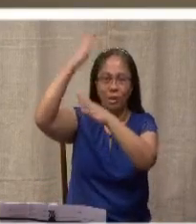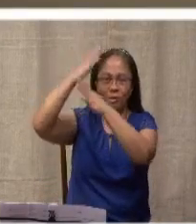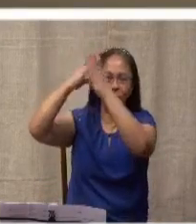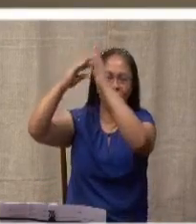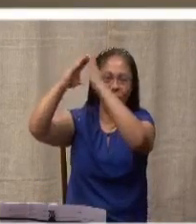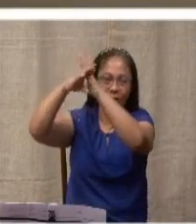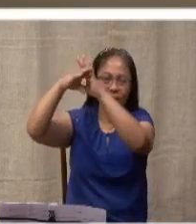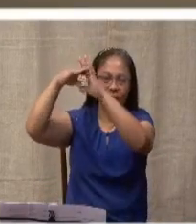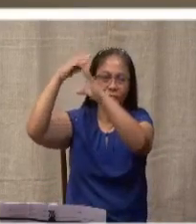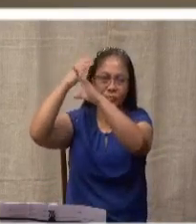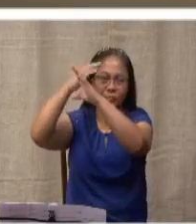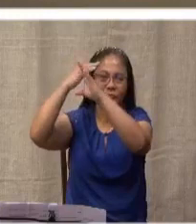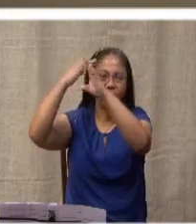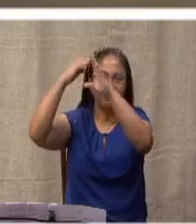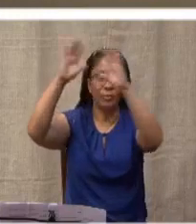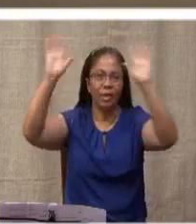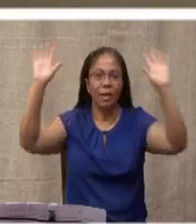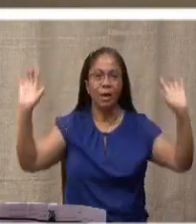breathe